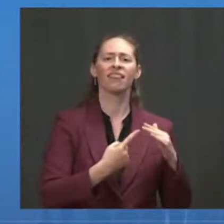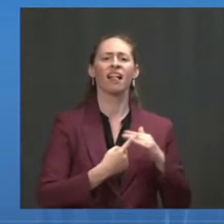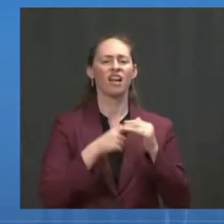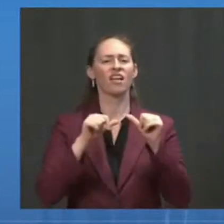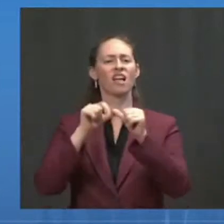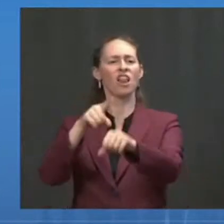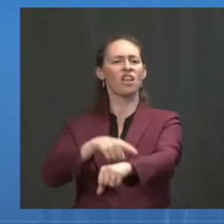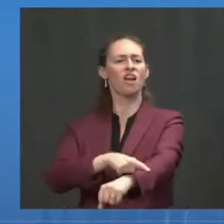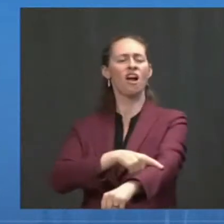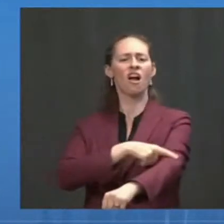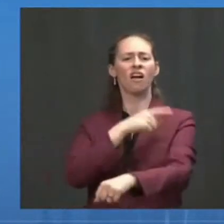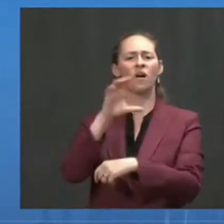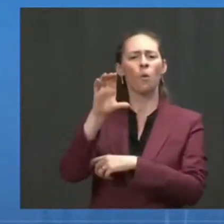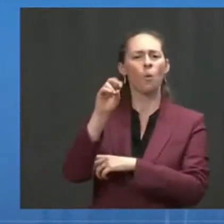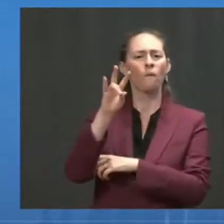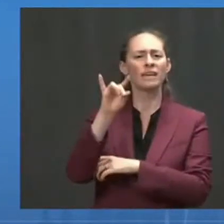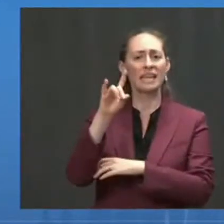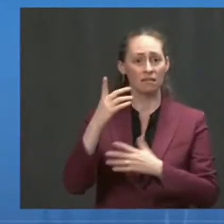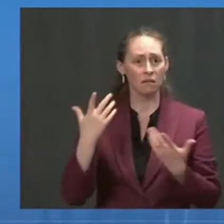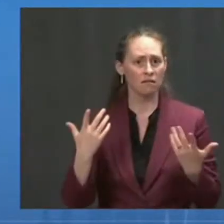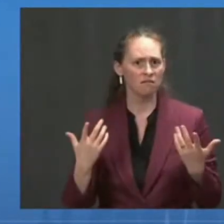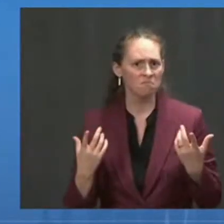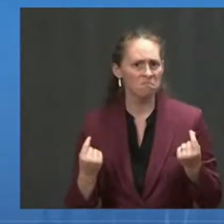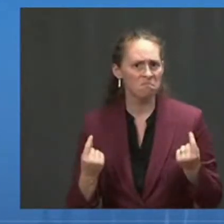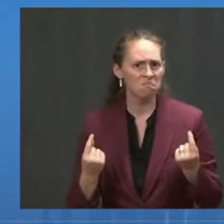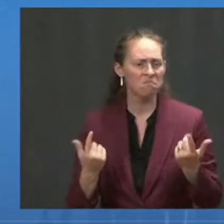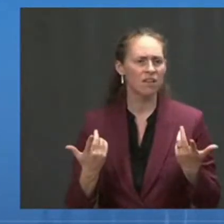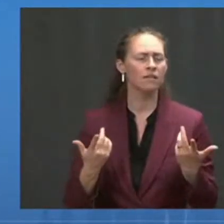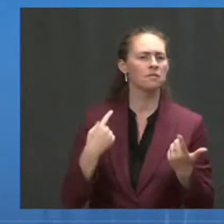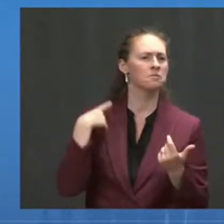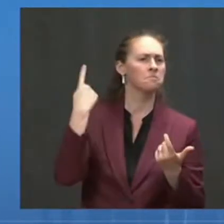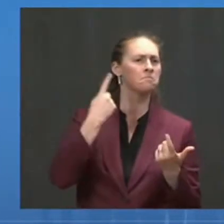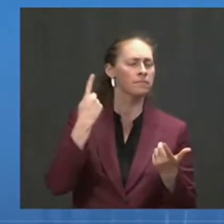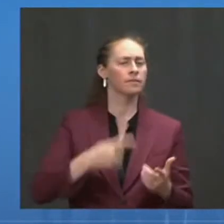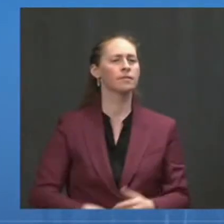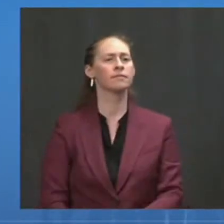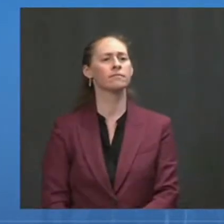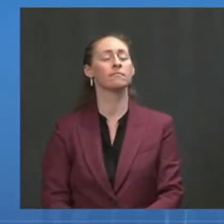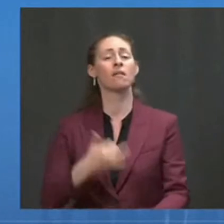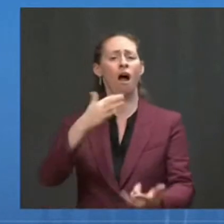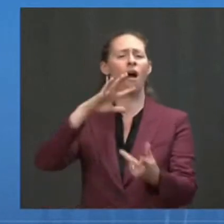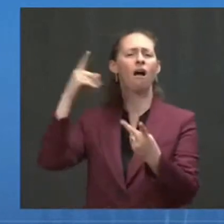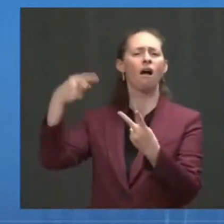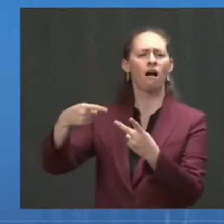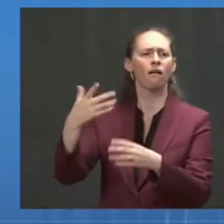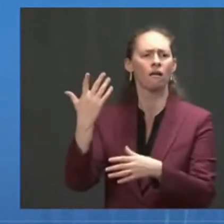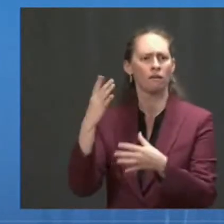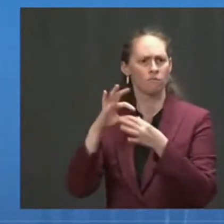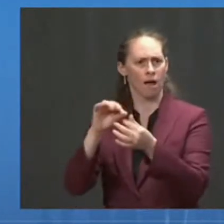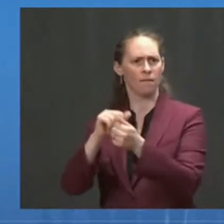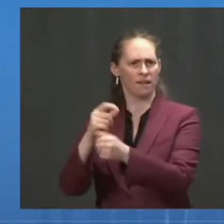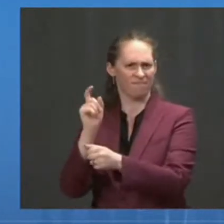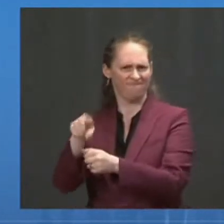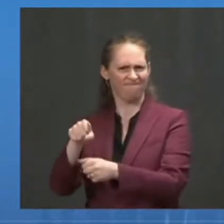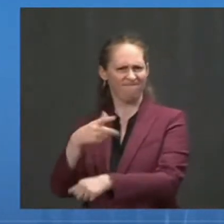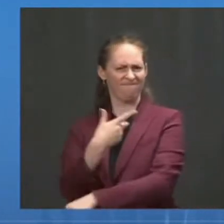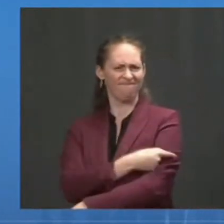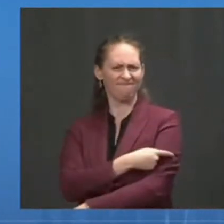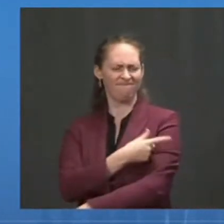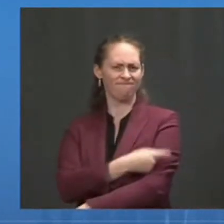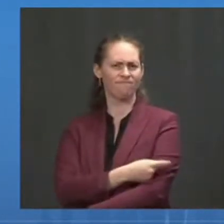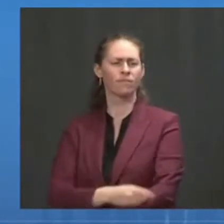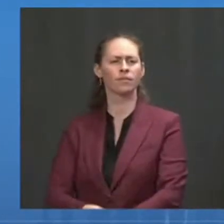a QR code or a passport to help verify people's vaccination status? And if not, what are you doing to